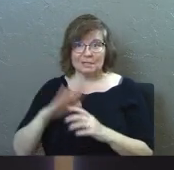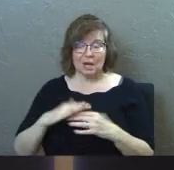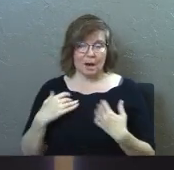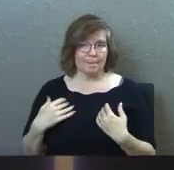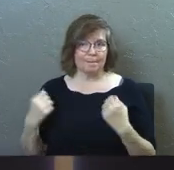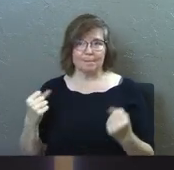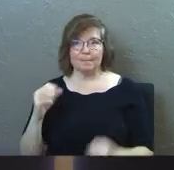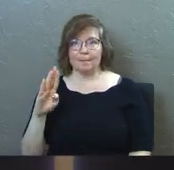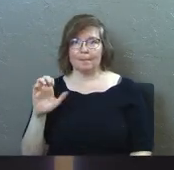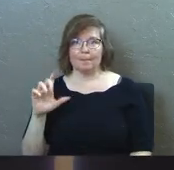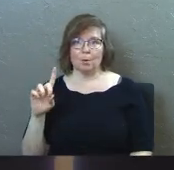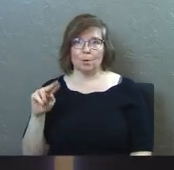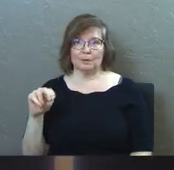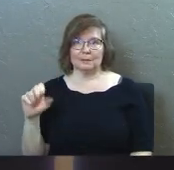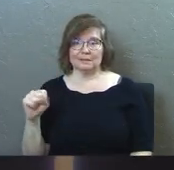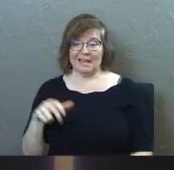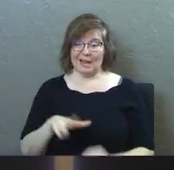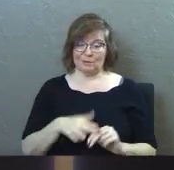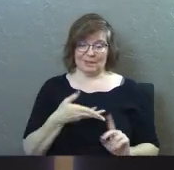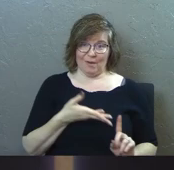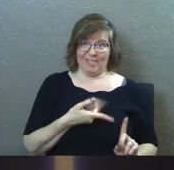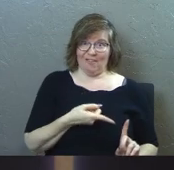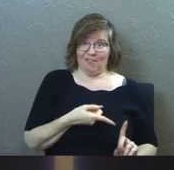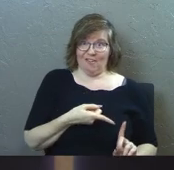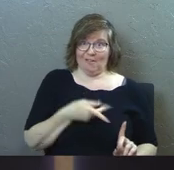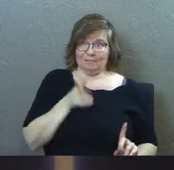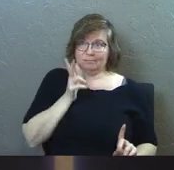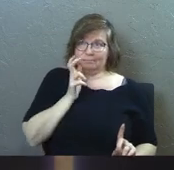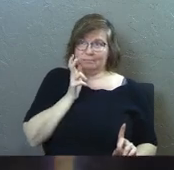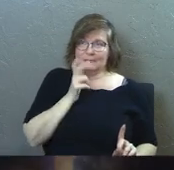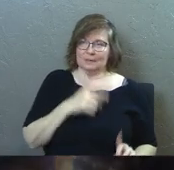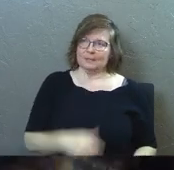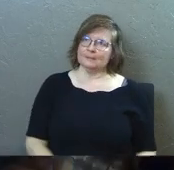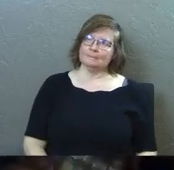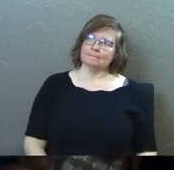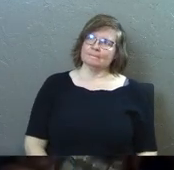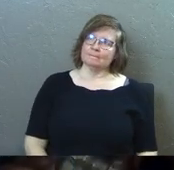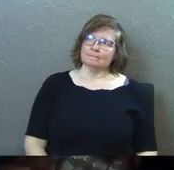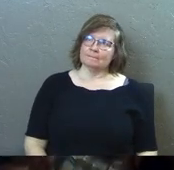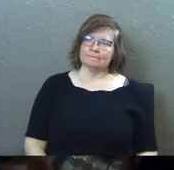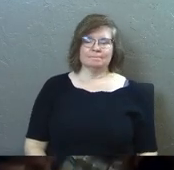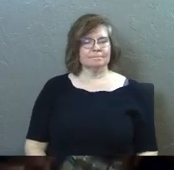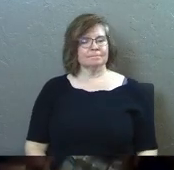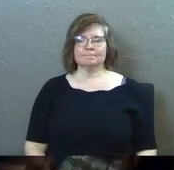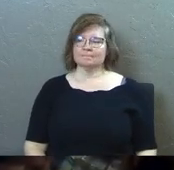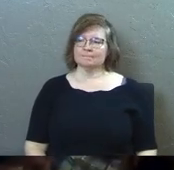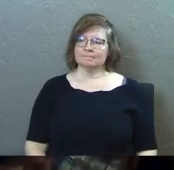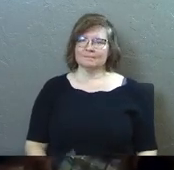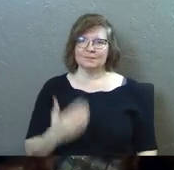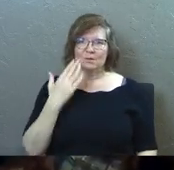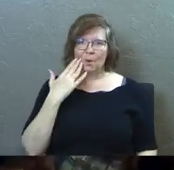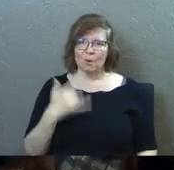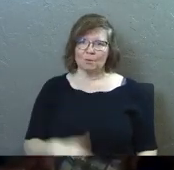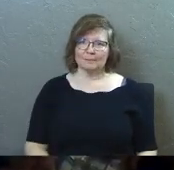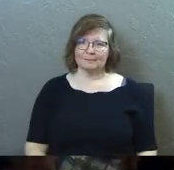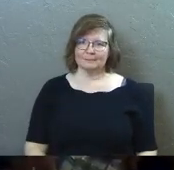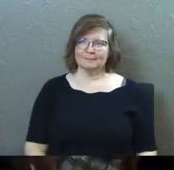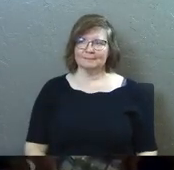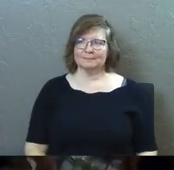boldness. And I was sitting right there, just cursing him, you know?